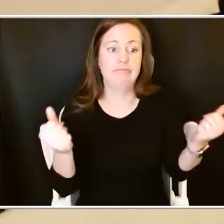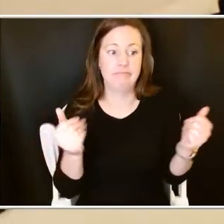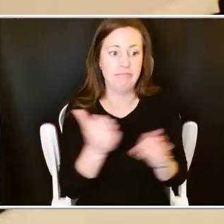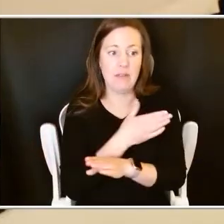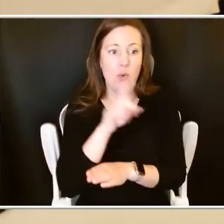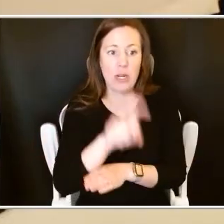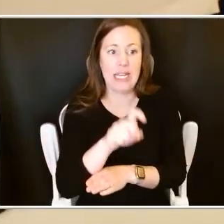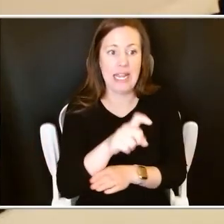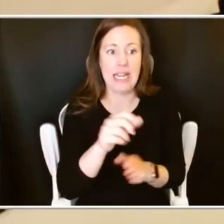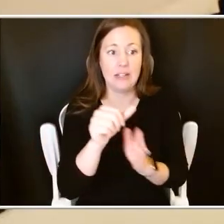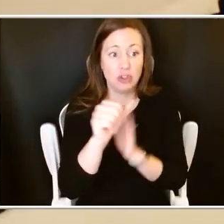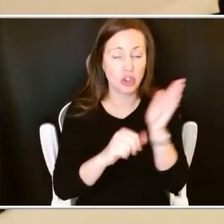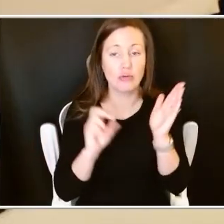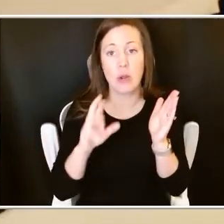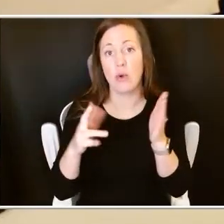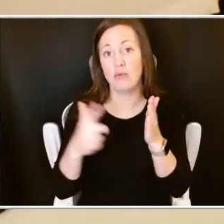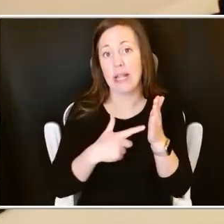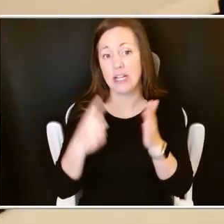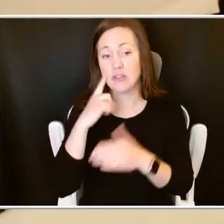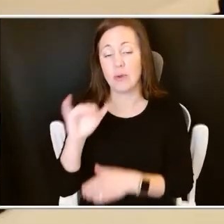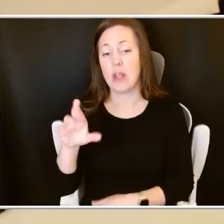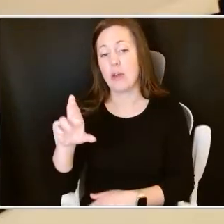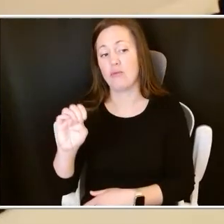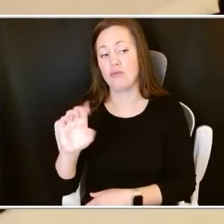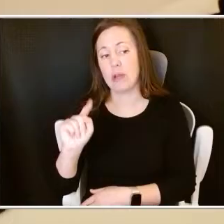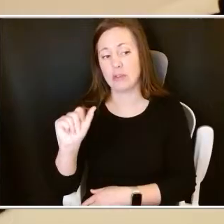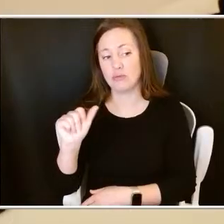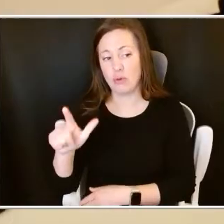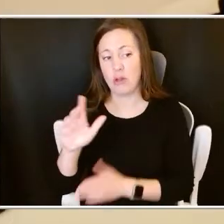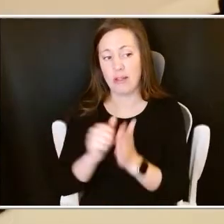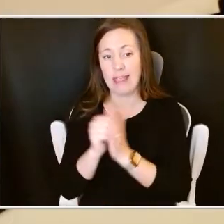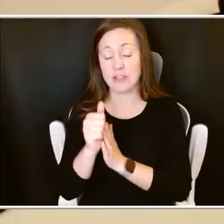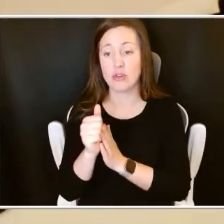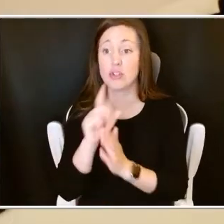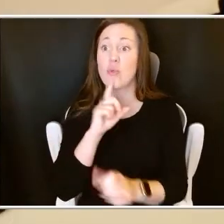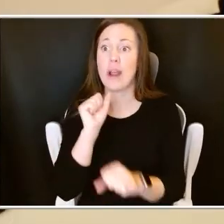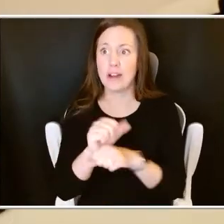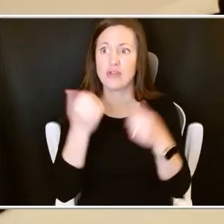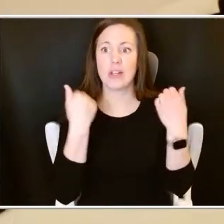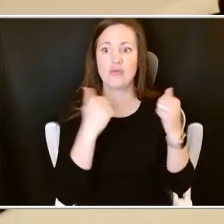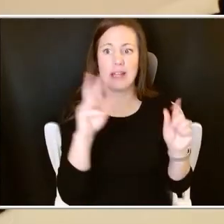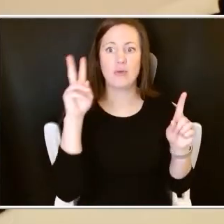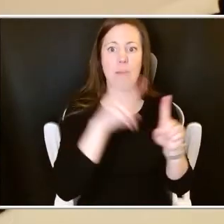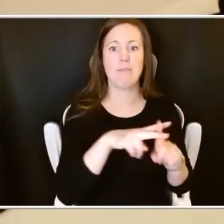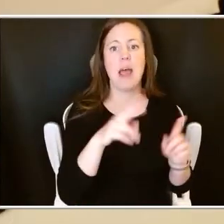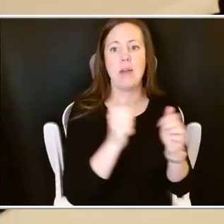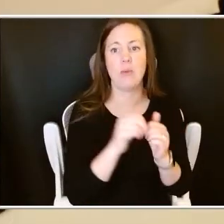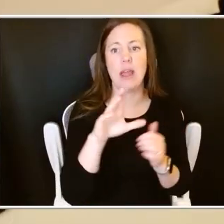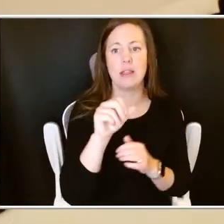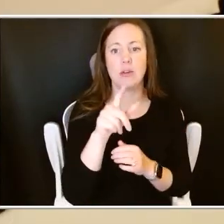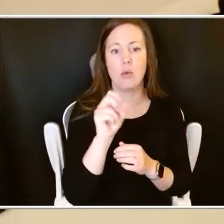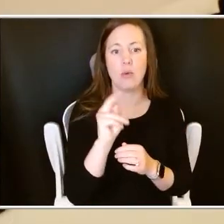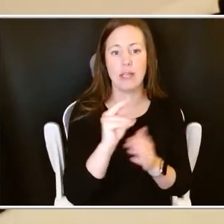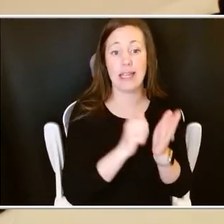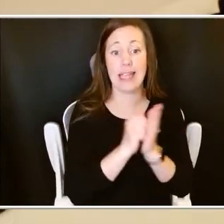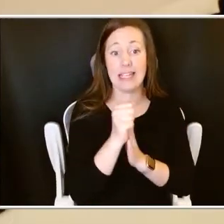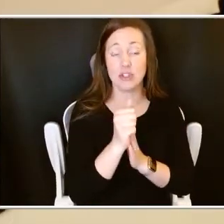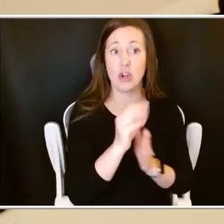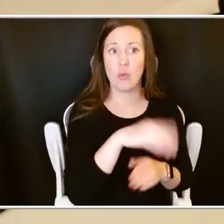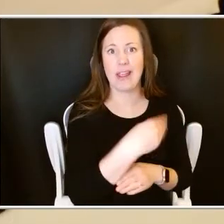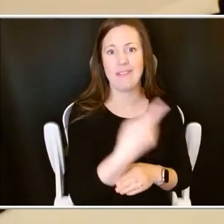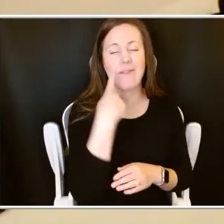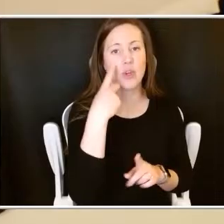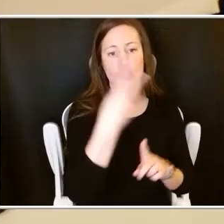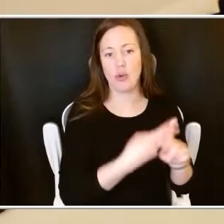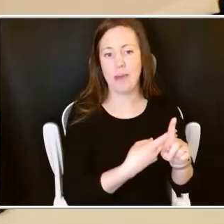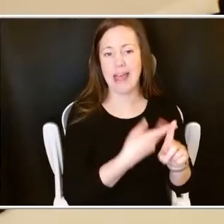radiation rectal cancer. So we're actually looking at that in colon cancer right now and giving 2 months of immunotherapy. Their patients